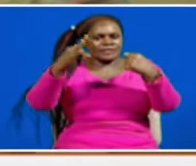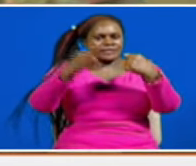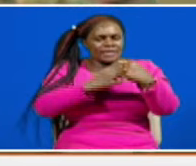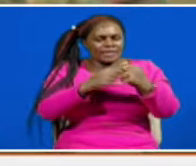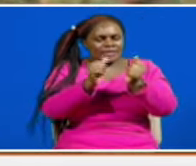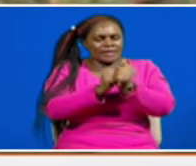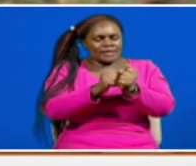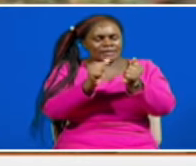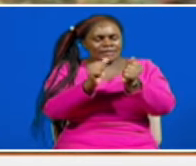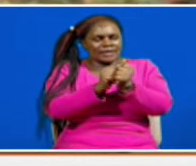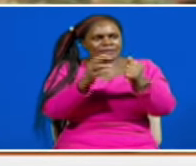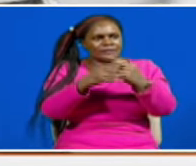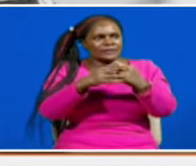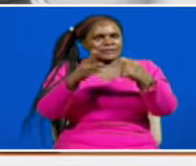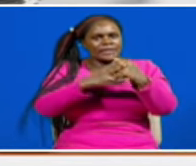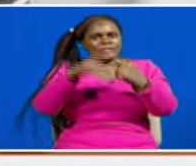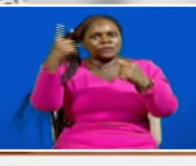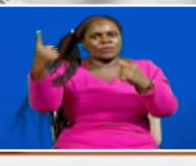and 1981.